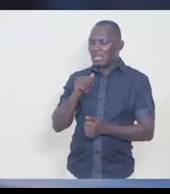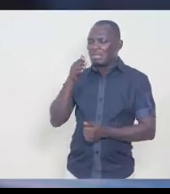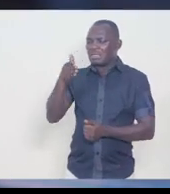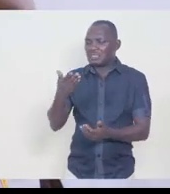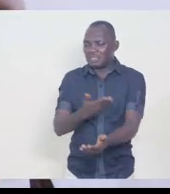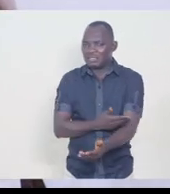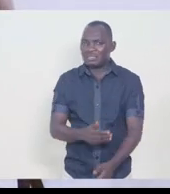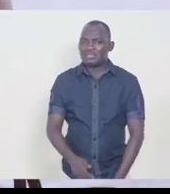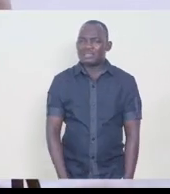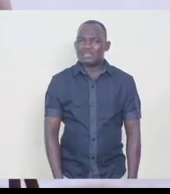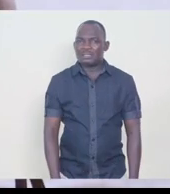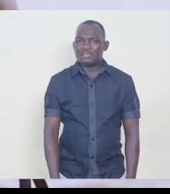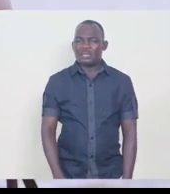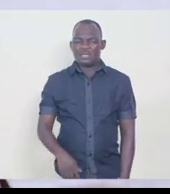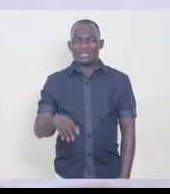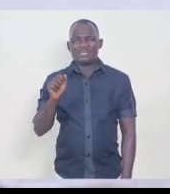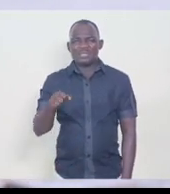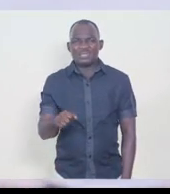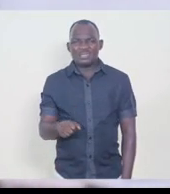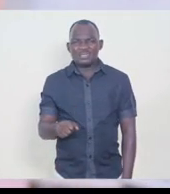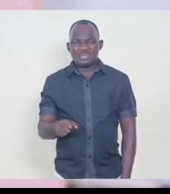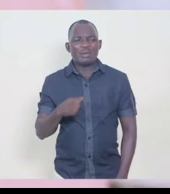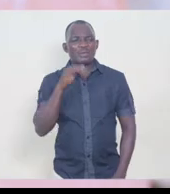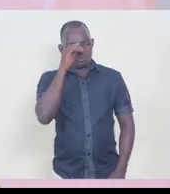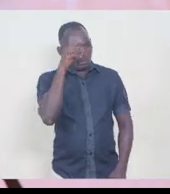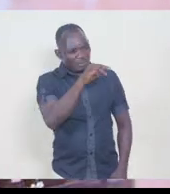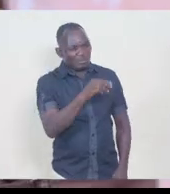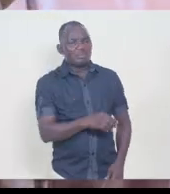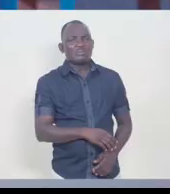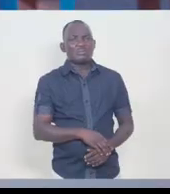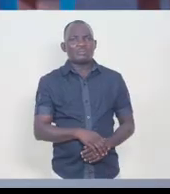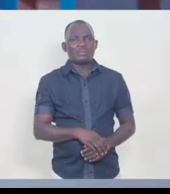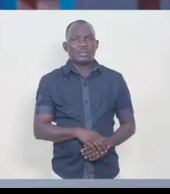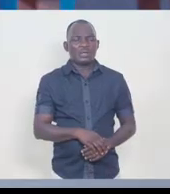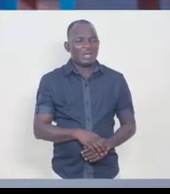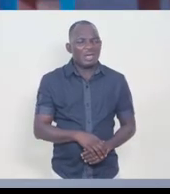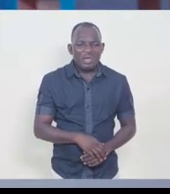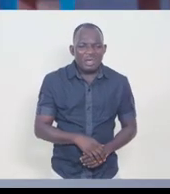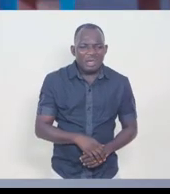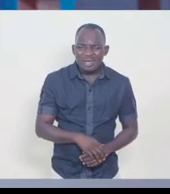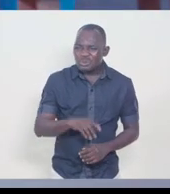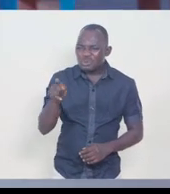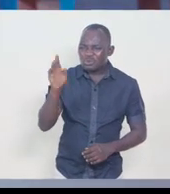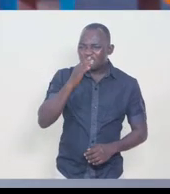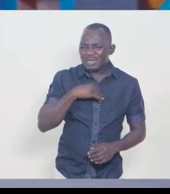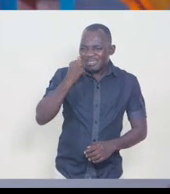grandson. Uh-huh. He's the one I'm looking for. Look who? Yes.